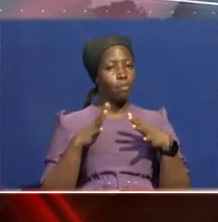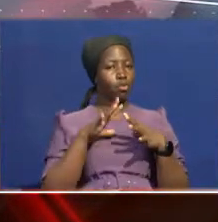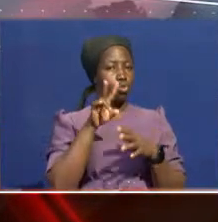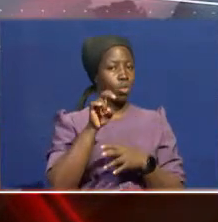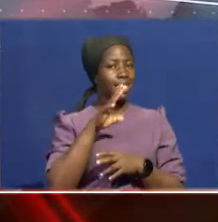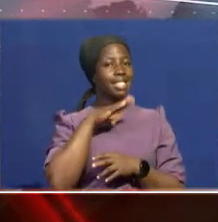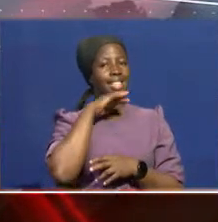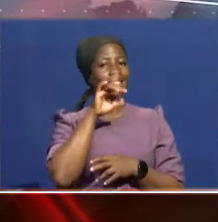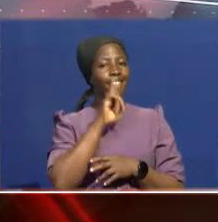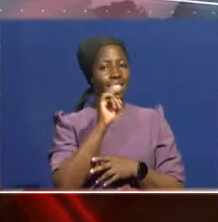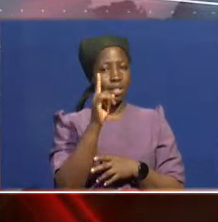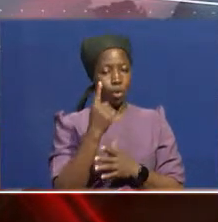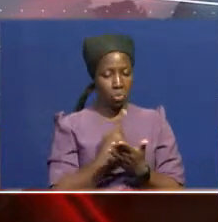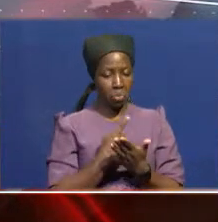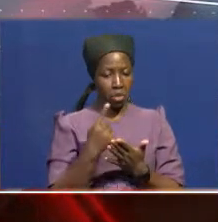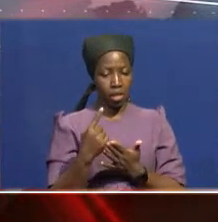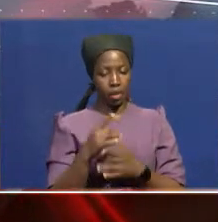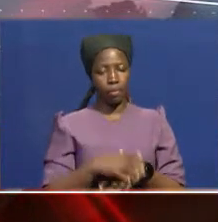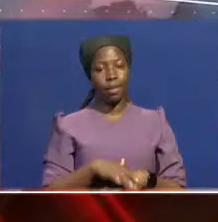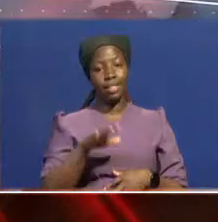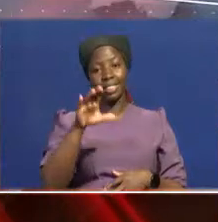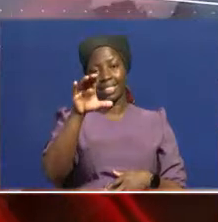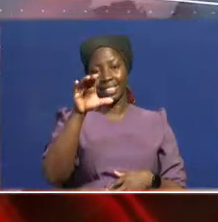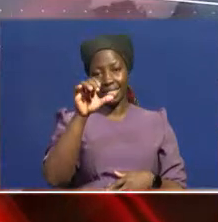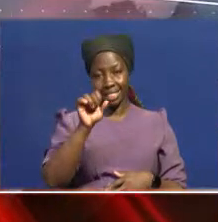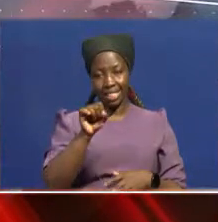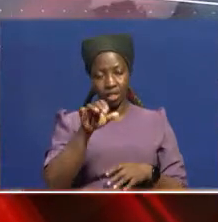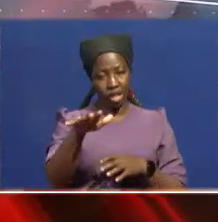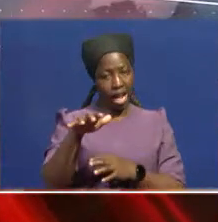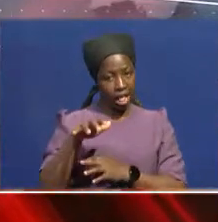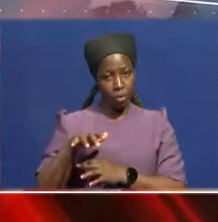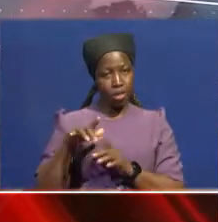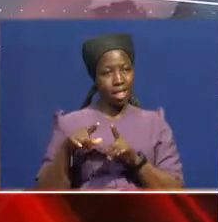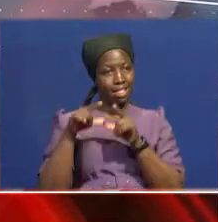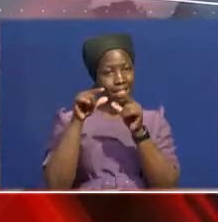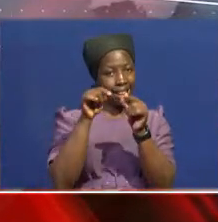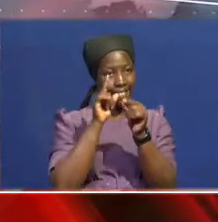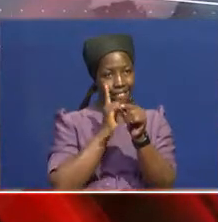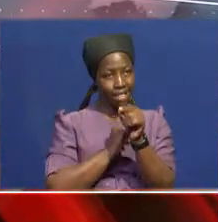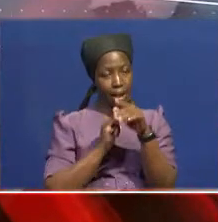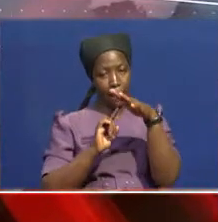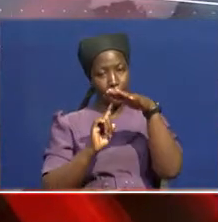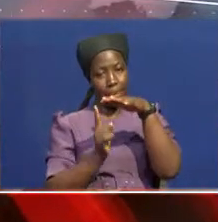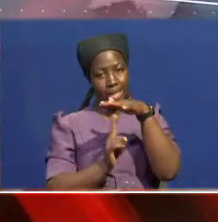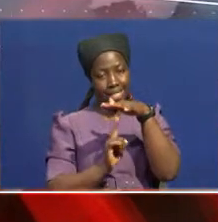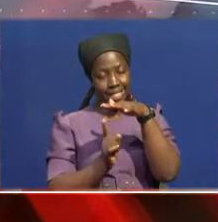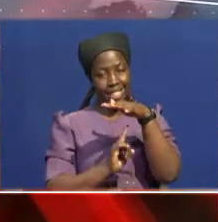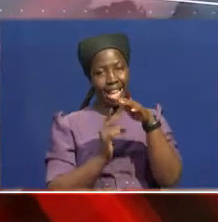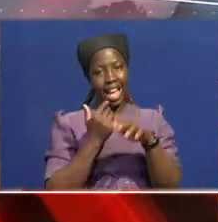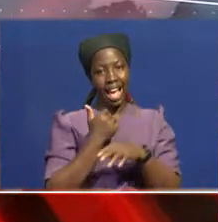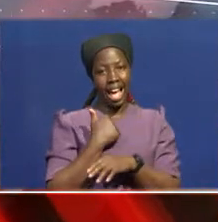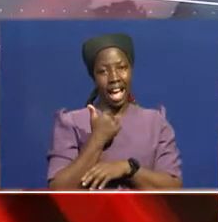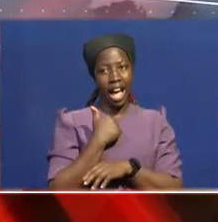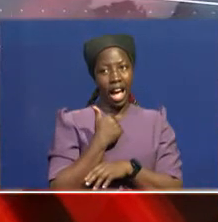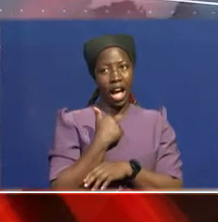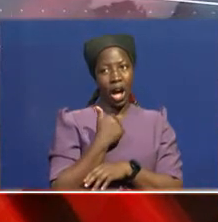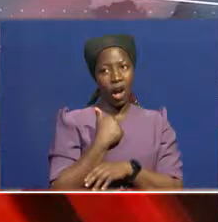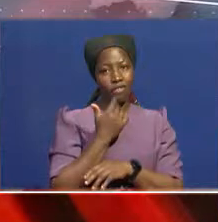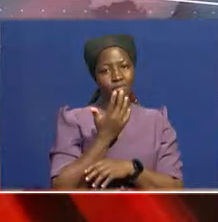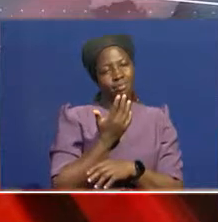Senate Transport Cabinet Secretary, that is Kipchumba Murkomen, stated that the ministry has foregone the decision last